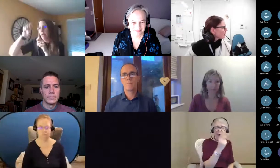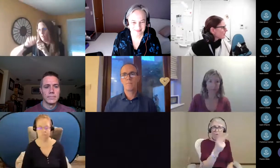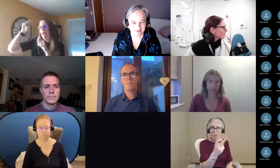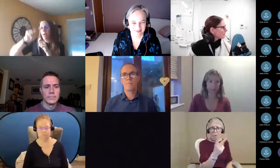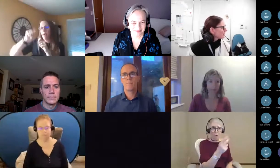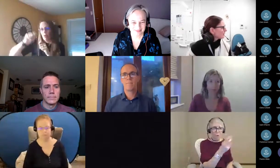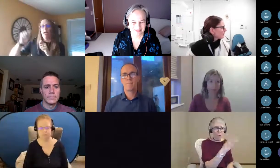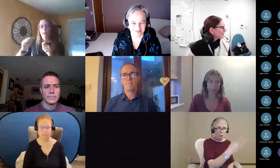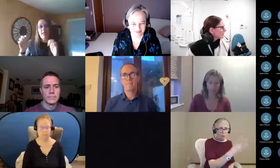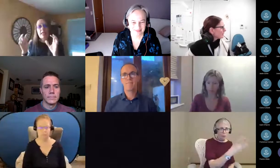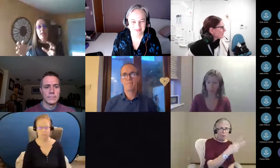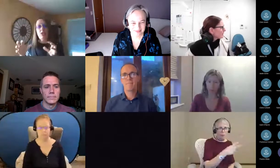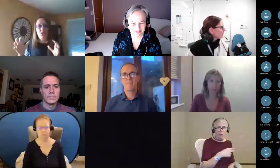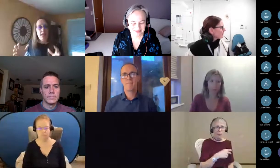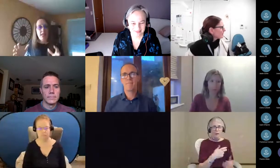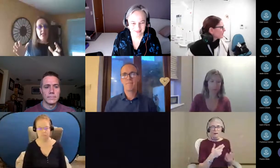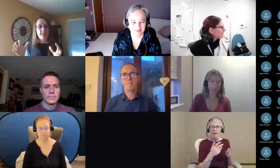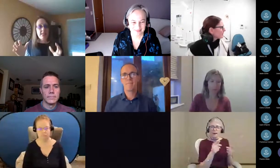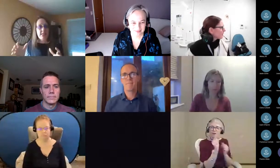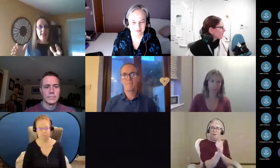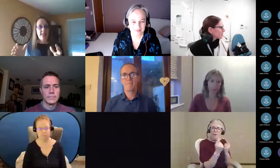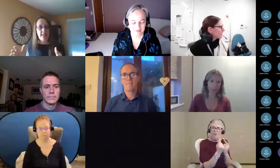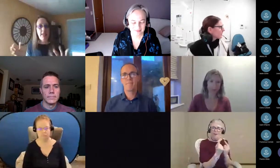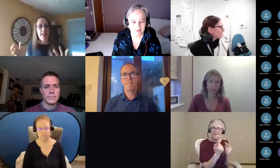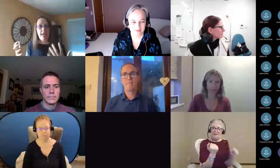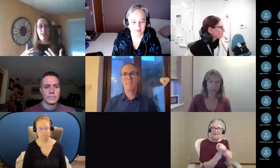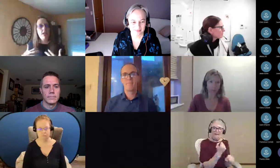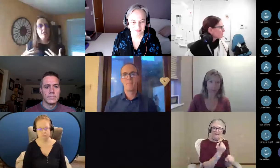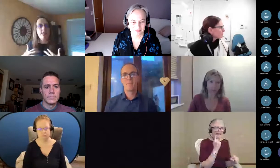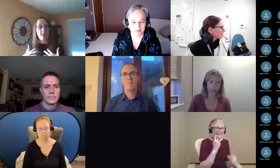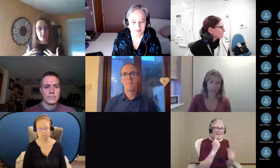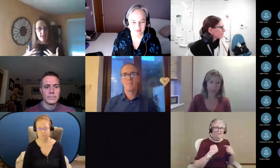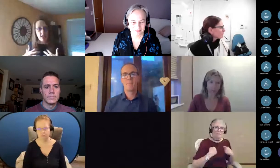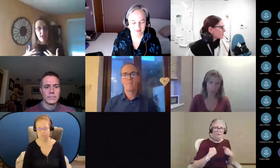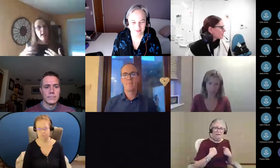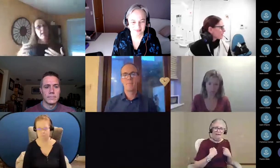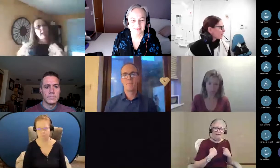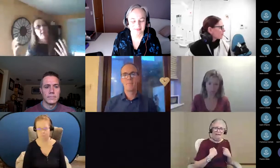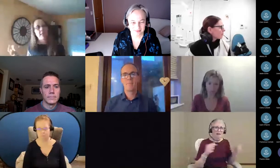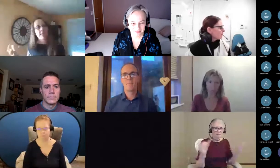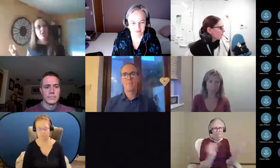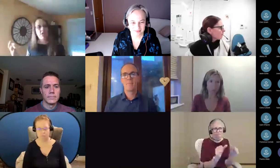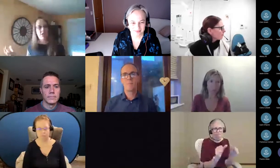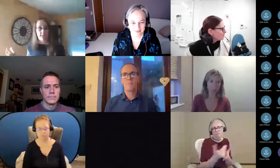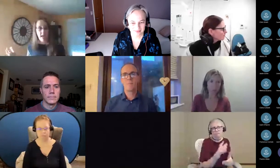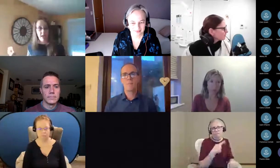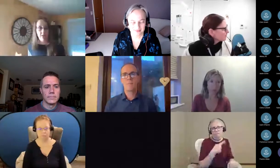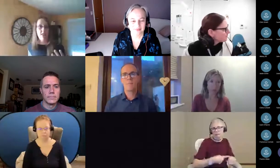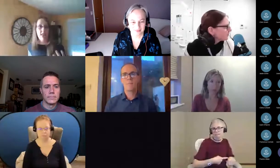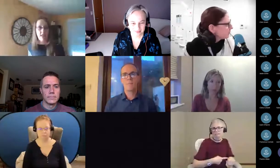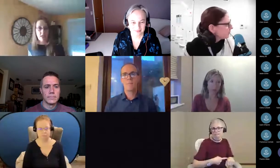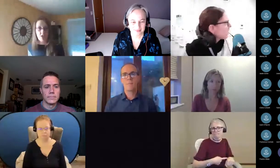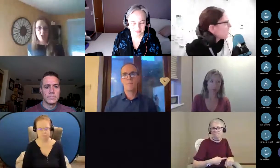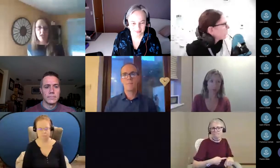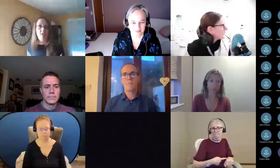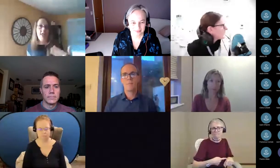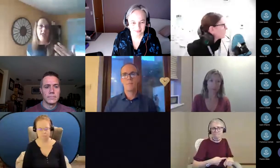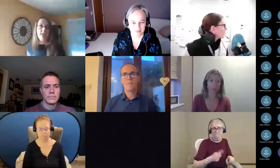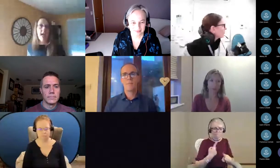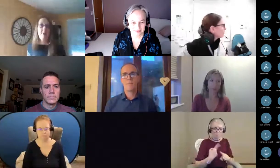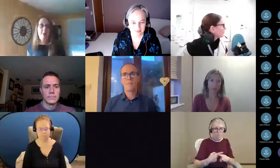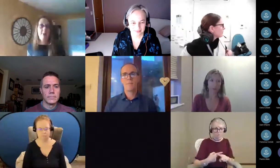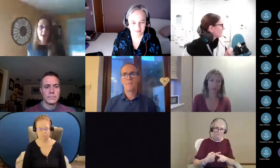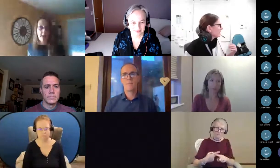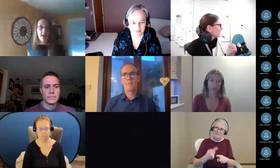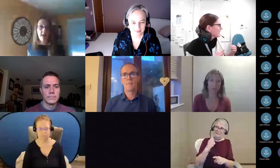up, drag up, drag up, drag up. Like little things like that that make my job easier. It's going to make it an easier sell to the industry if it